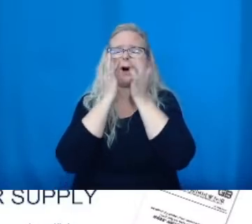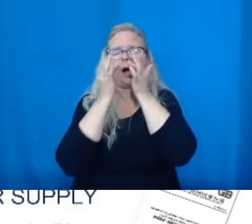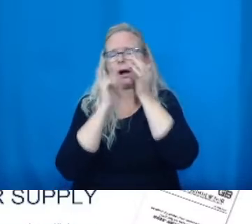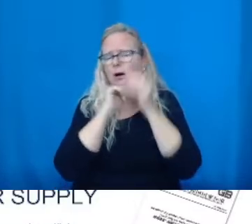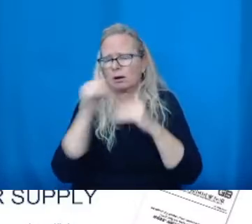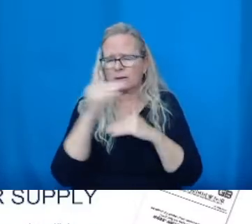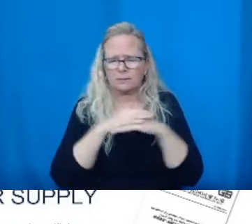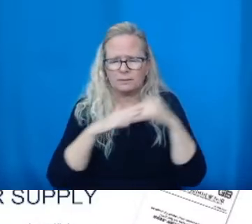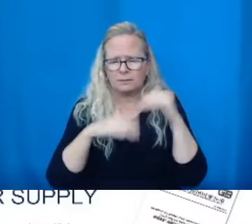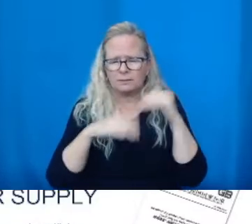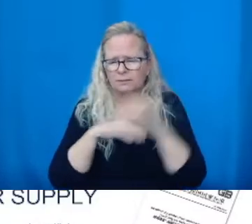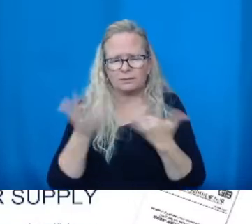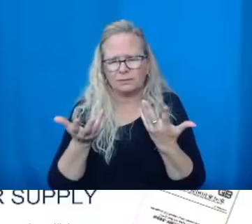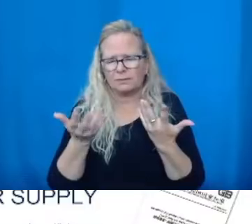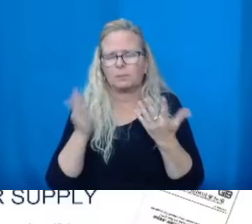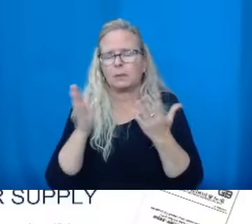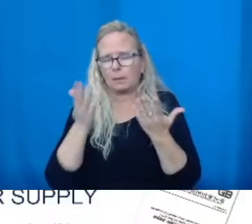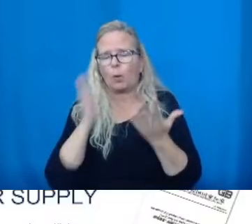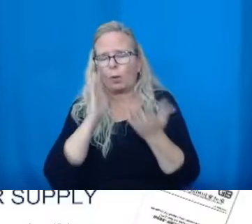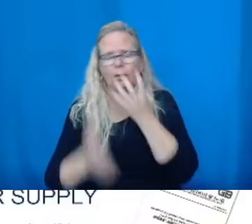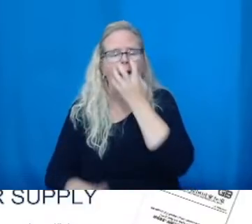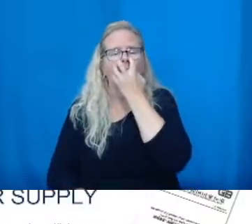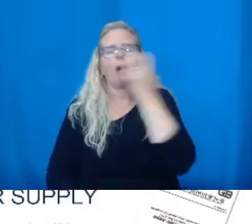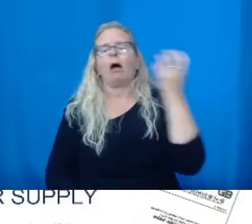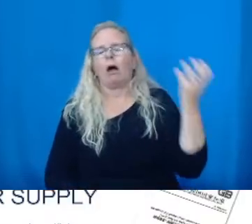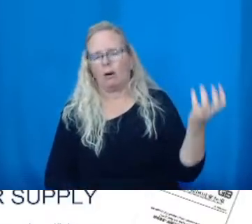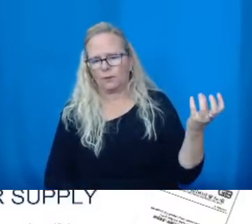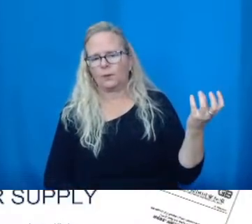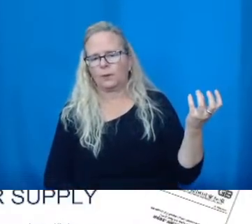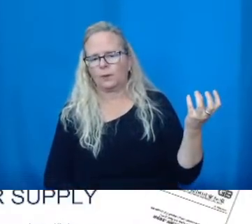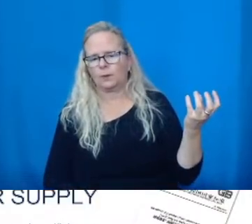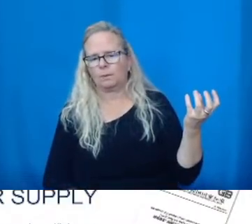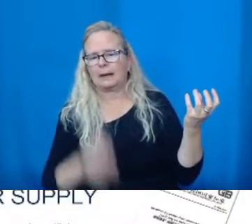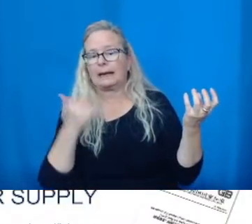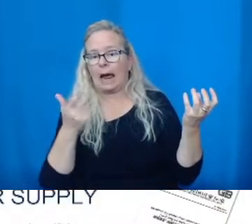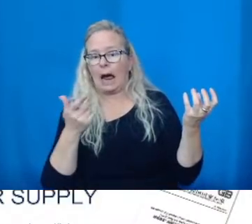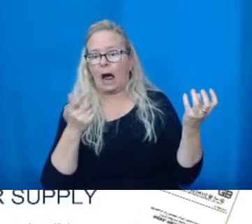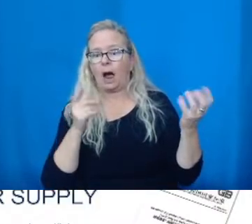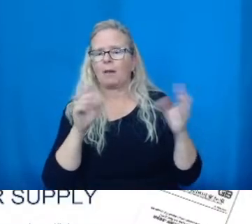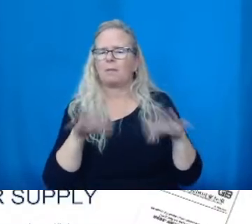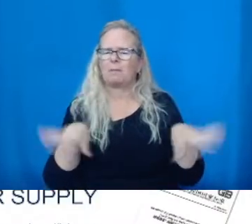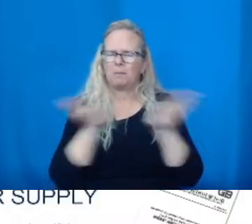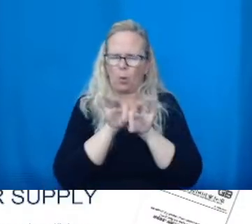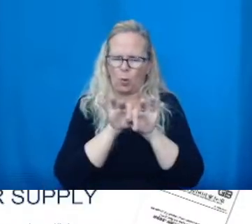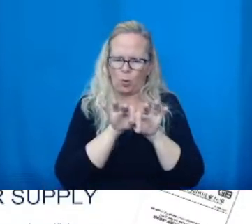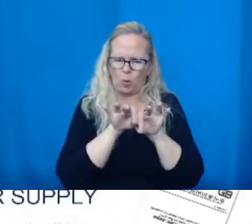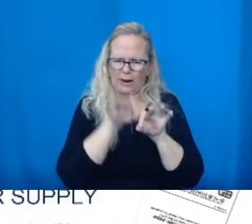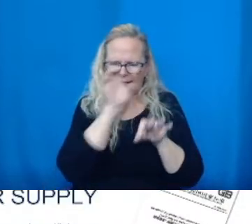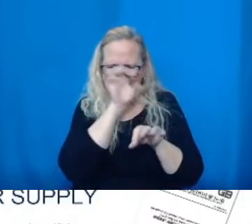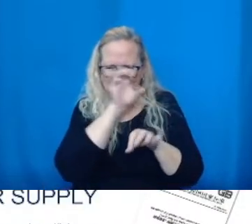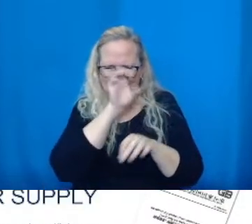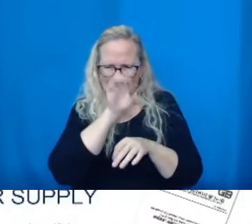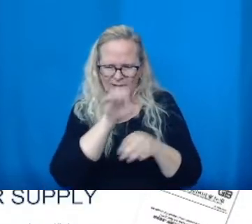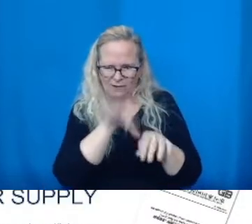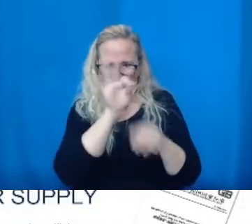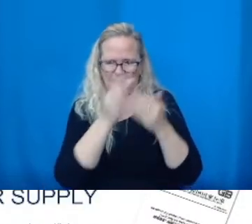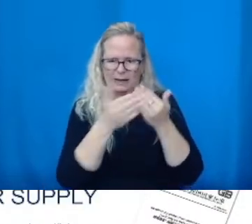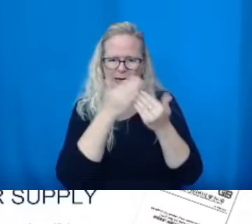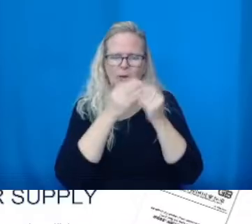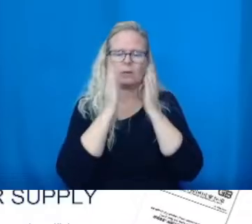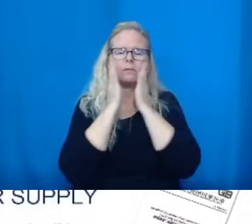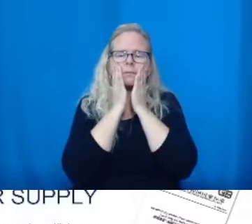through, we are providing better products for the workforce and inspiring manufacturers to develop better